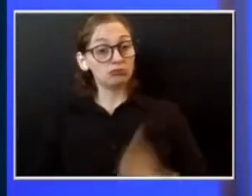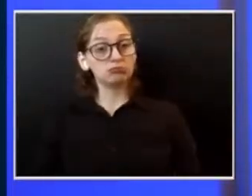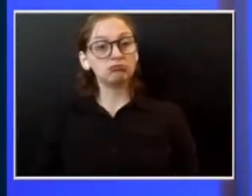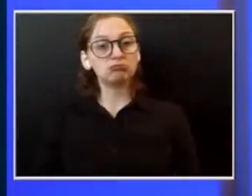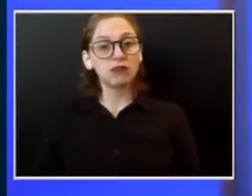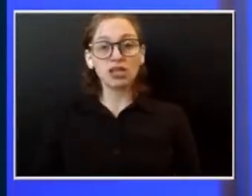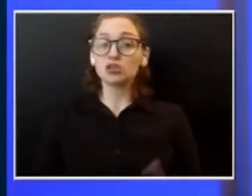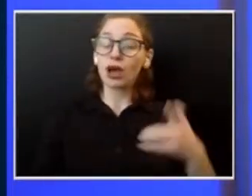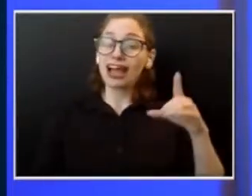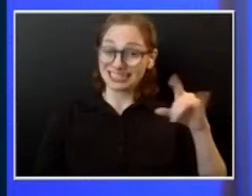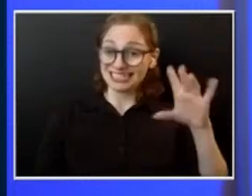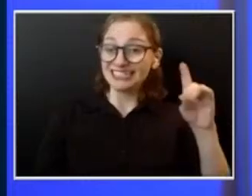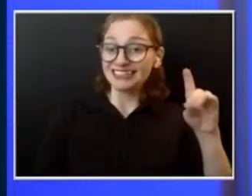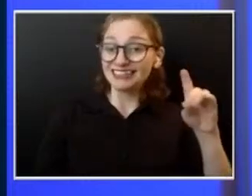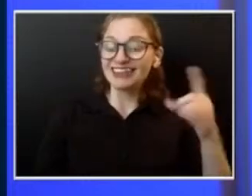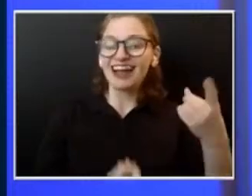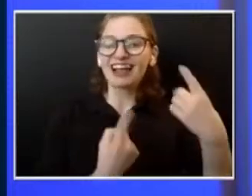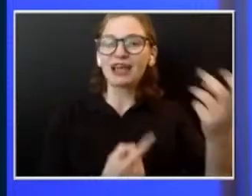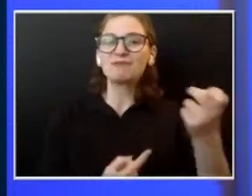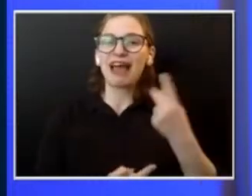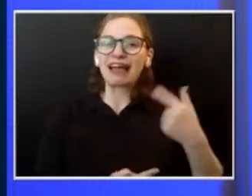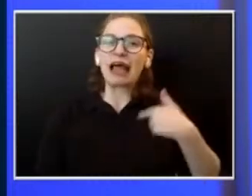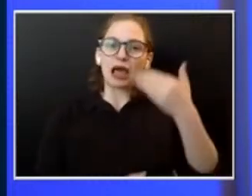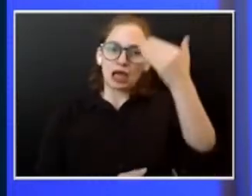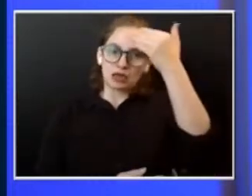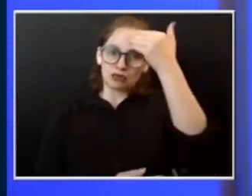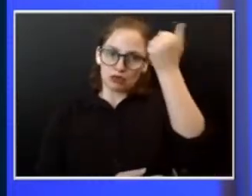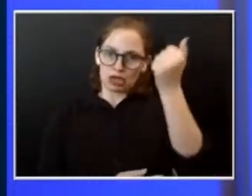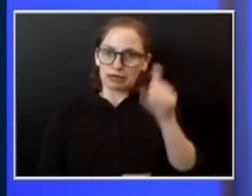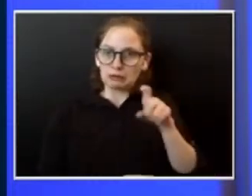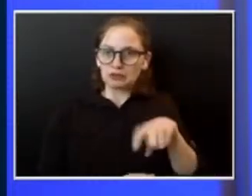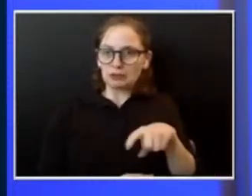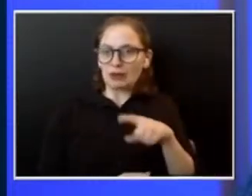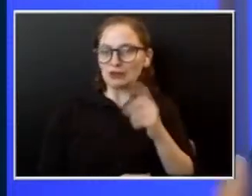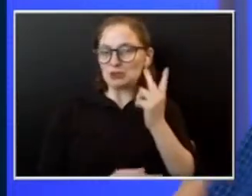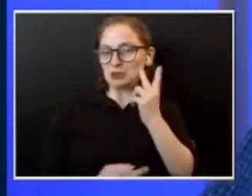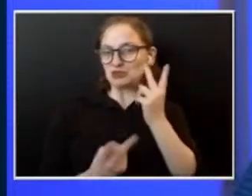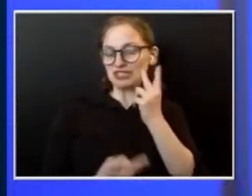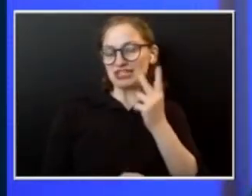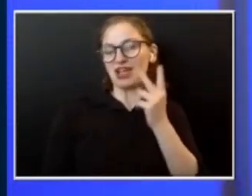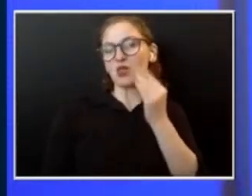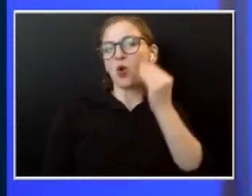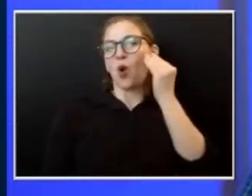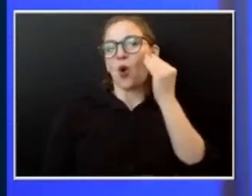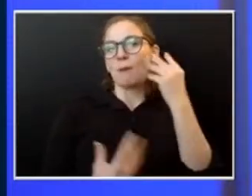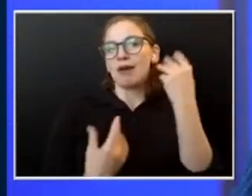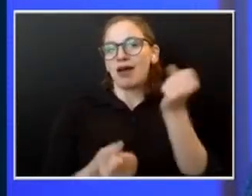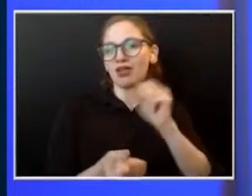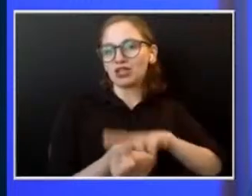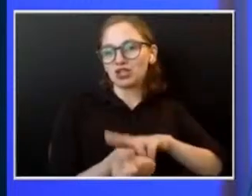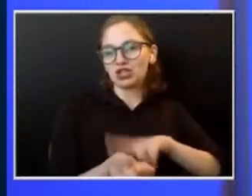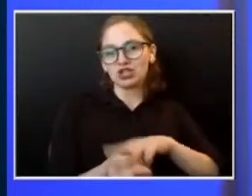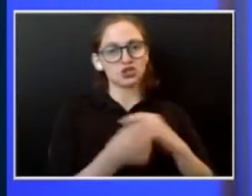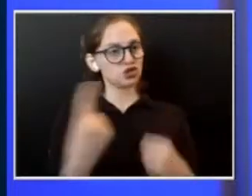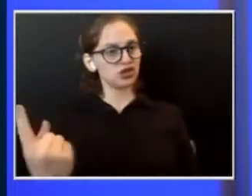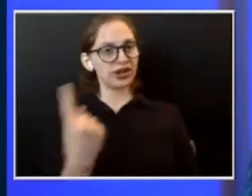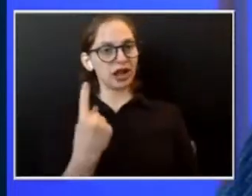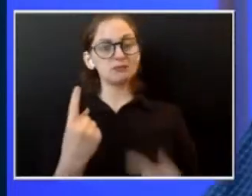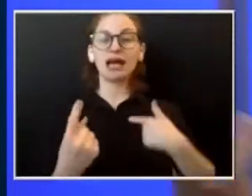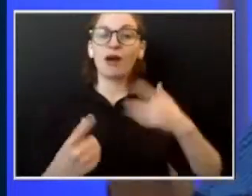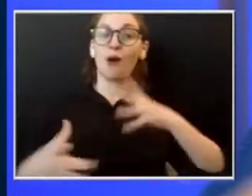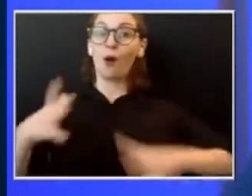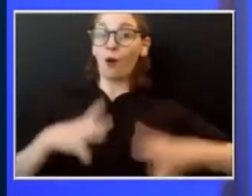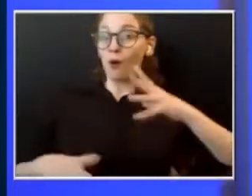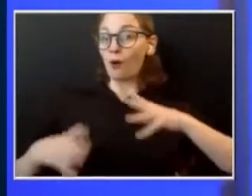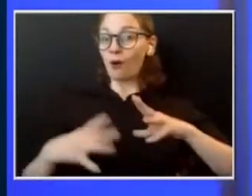visit with the home health nurse. Oh, okay. So she comes, and I'm dressed up, and she goes, why don't you dress up real nice?